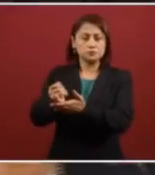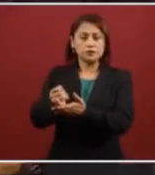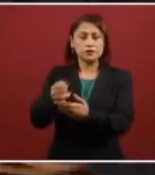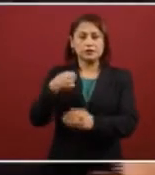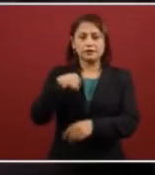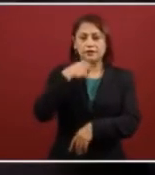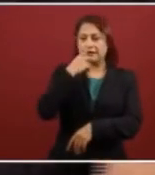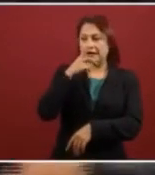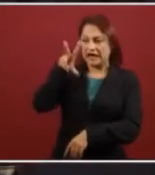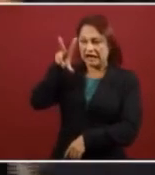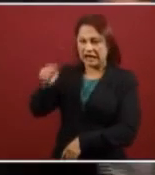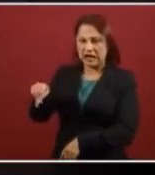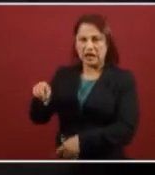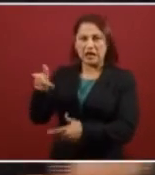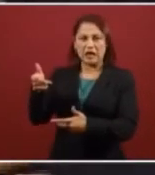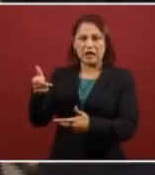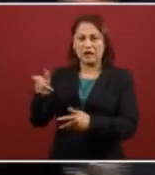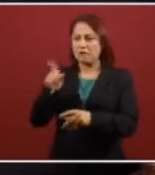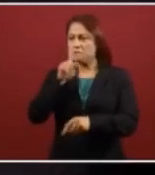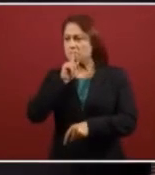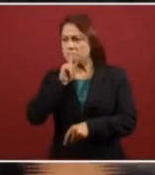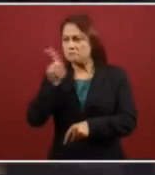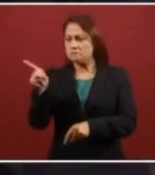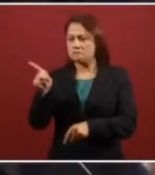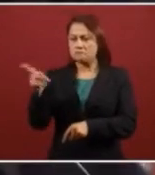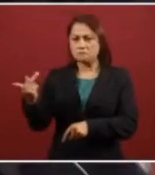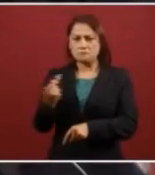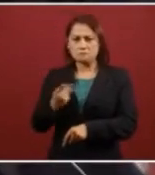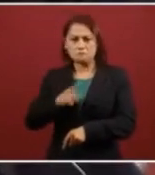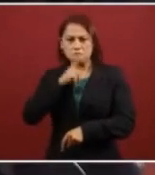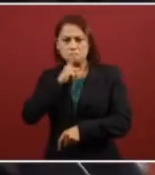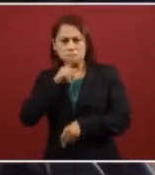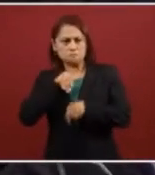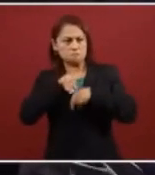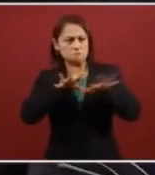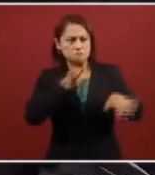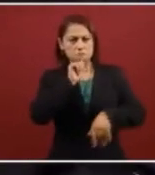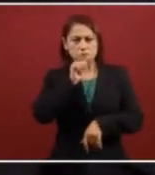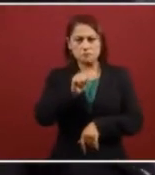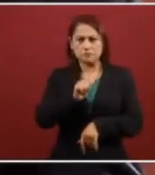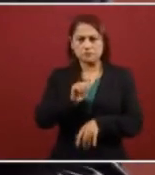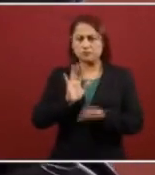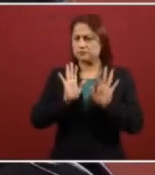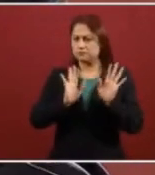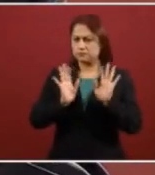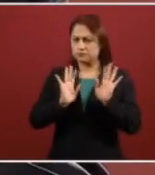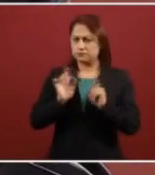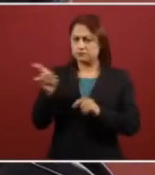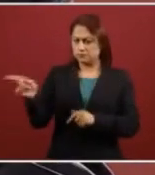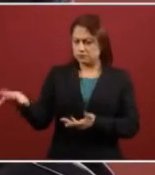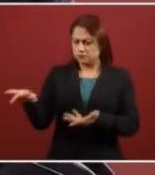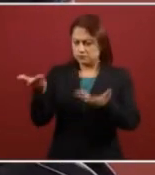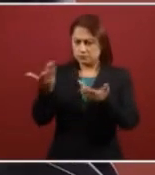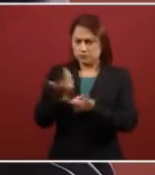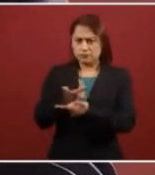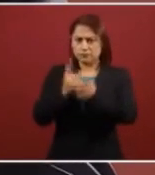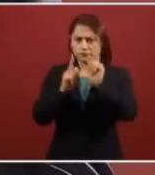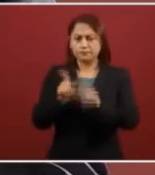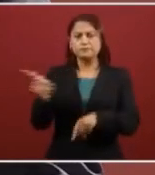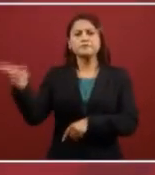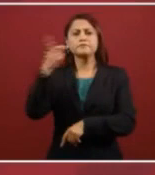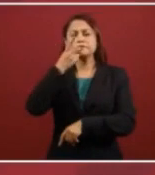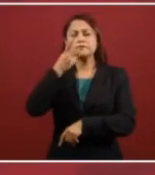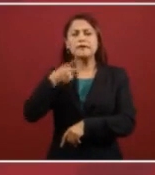said, la renuncia no la hagas pública. He says, y me dijo, I didn't say sábado, don't make it public. He says, pensando, well